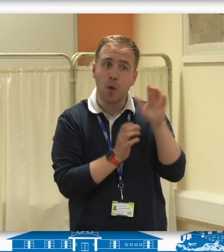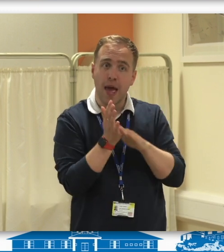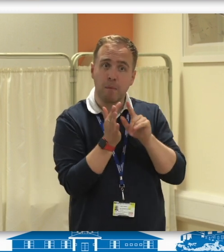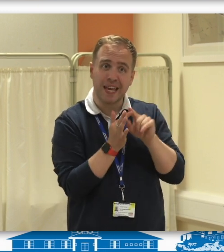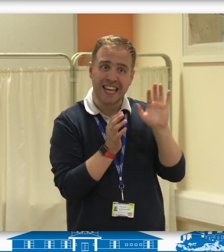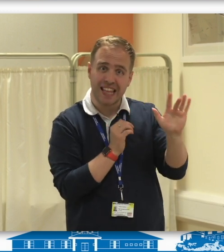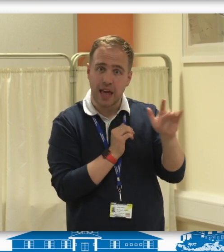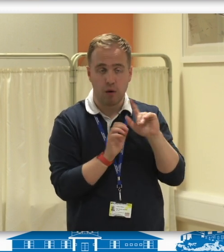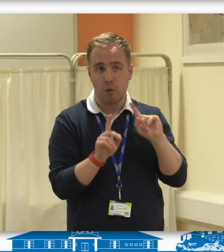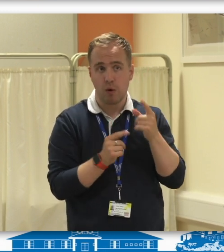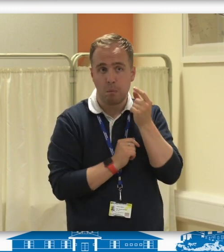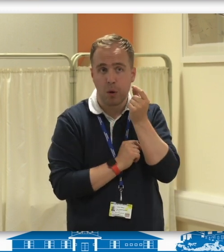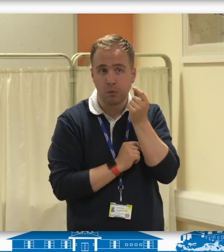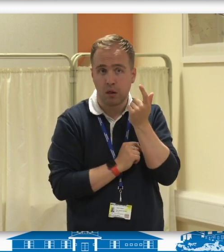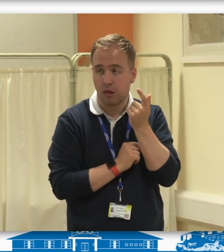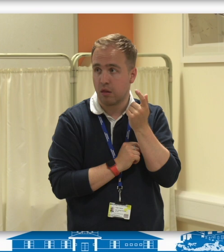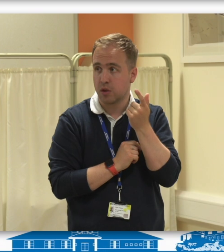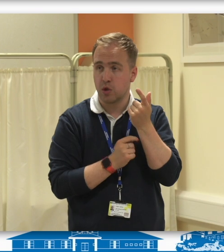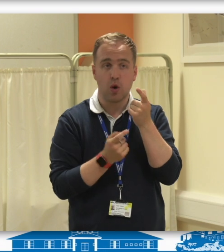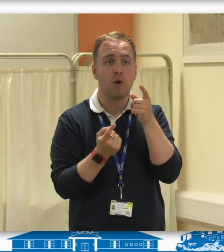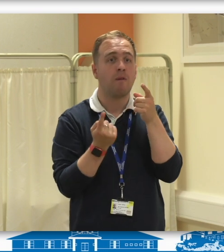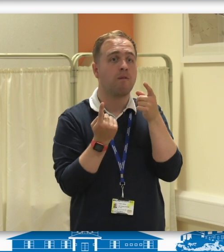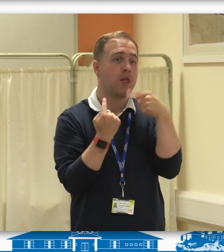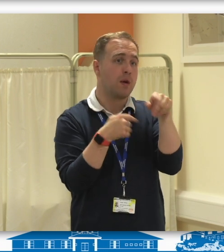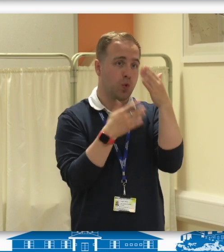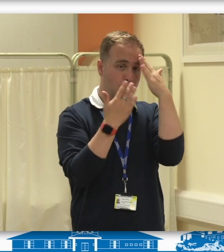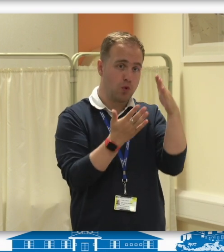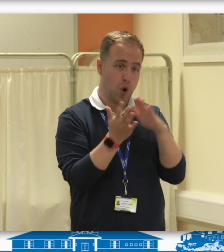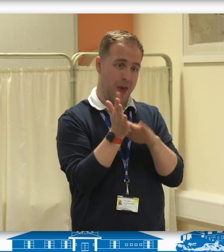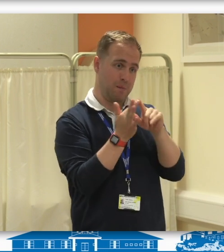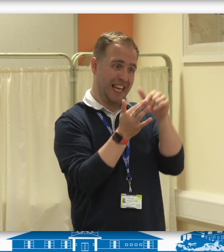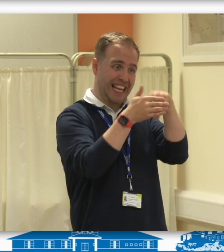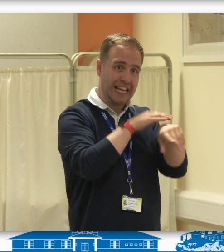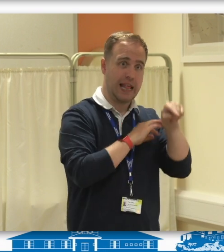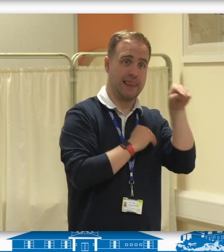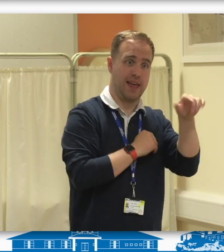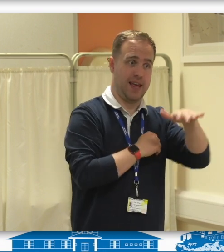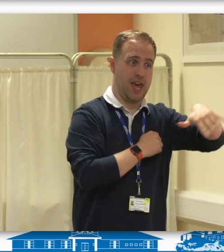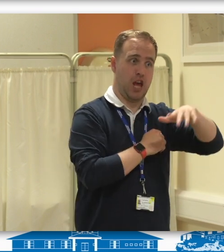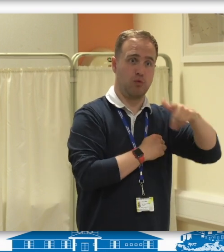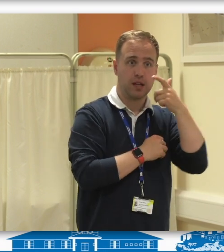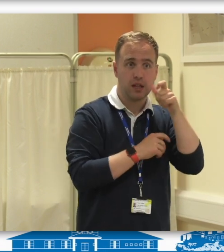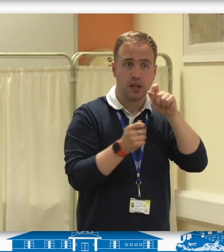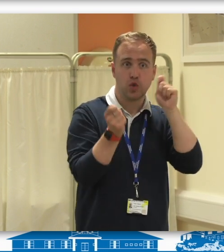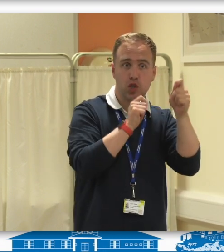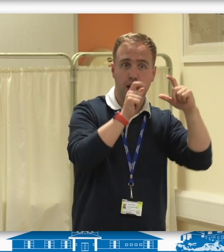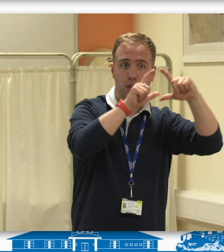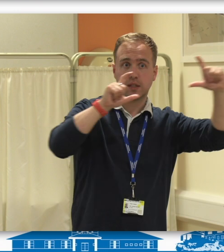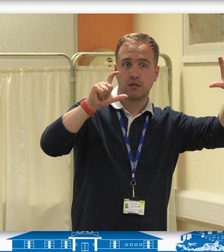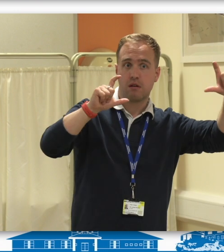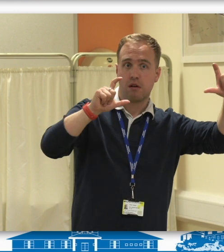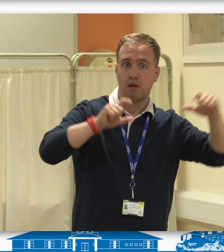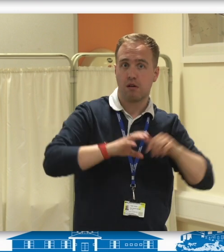not possible for people to, people who are not aware that you're there? Is it possible for the sign to be changed, requested at